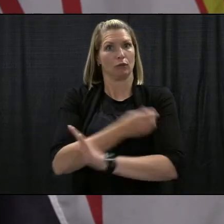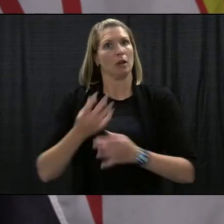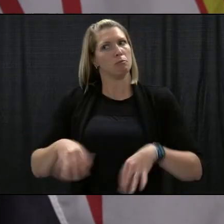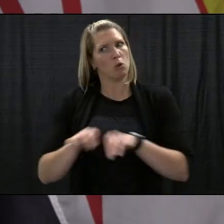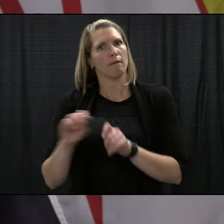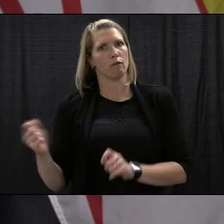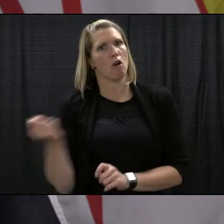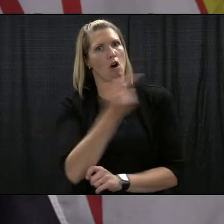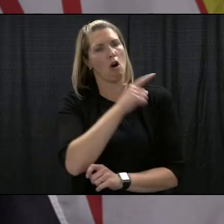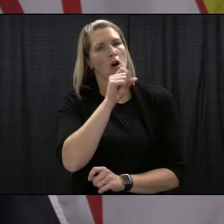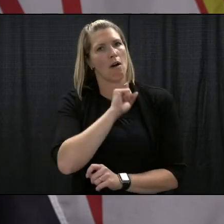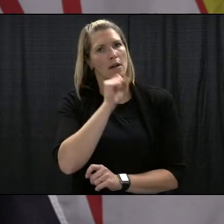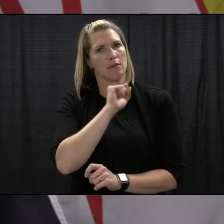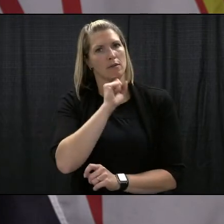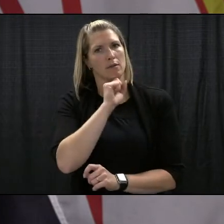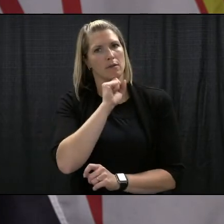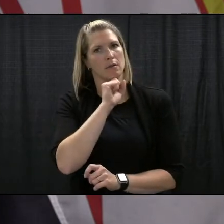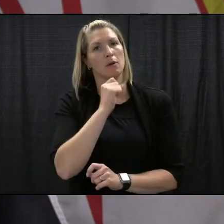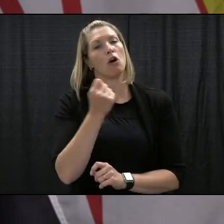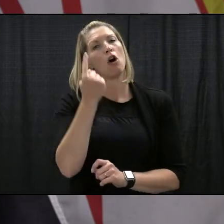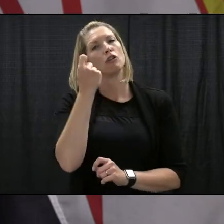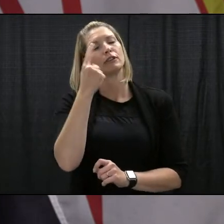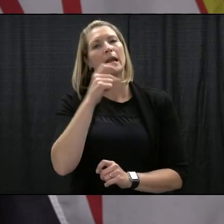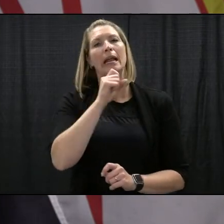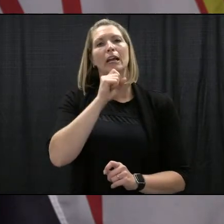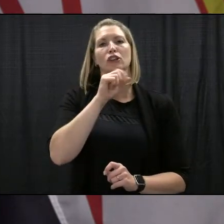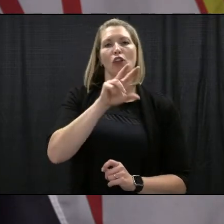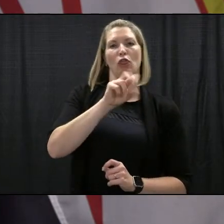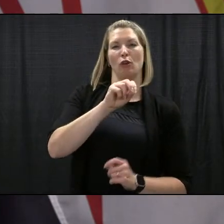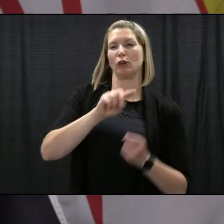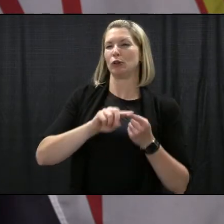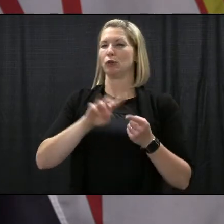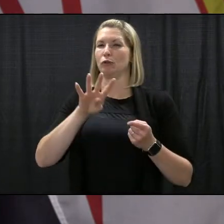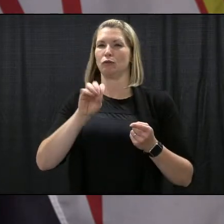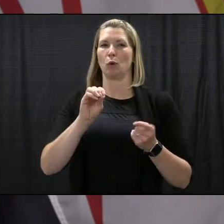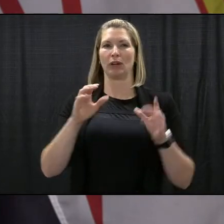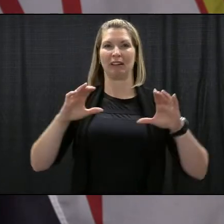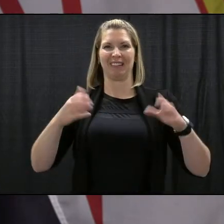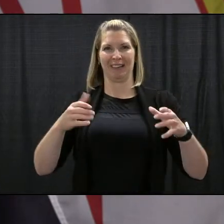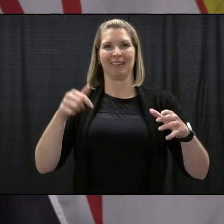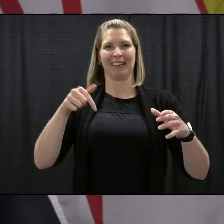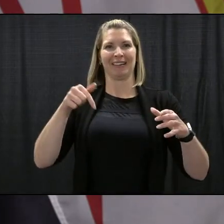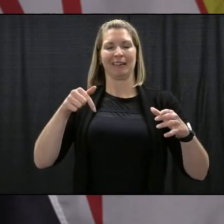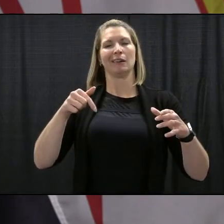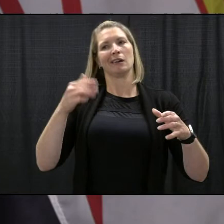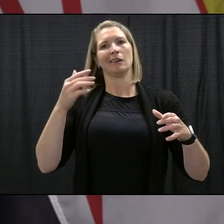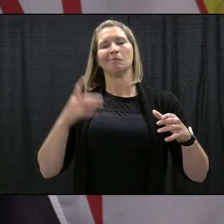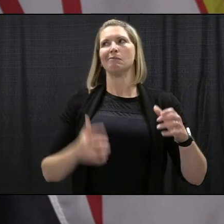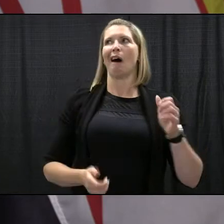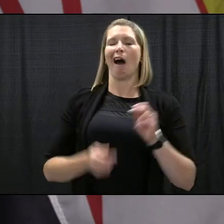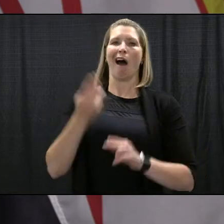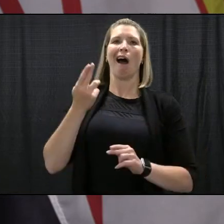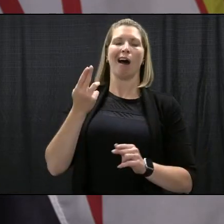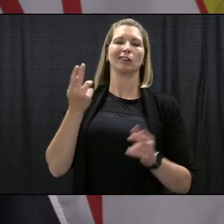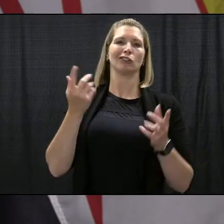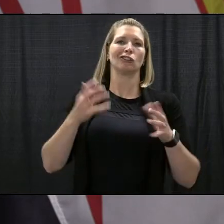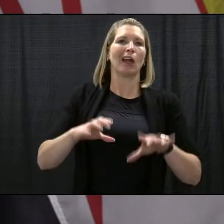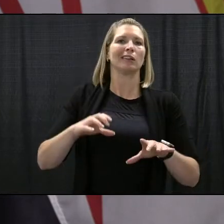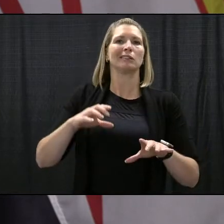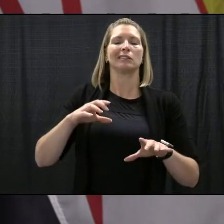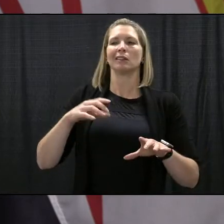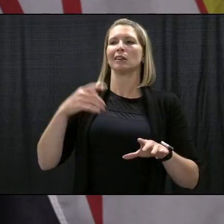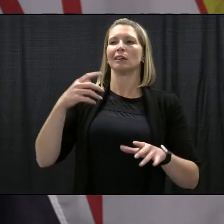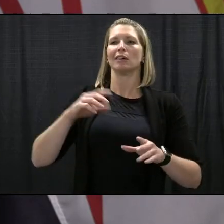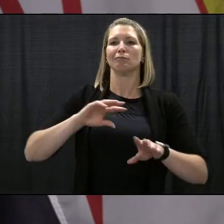under 30 cohort is our biggest risk factor for COVID transmission at this time, because their age group is more likely to work in